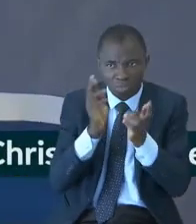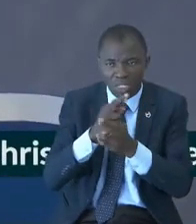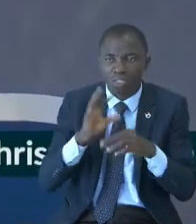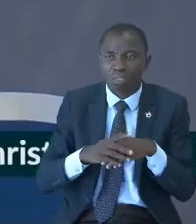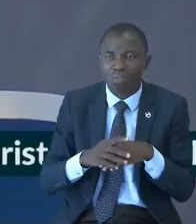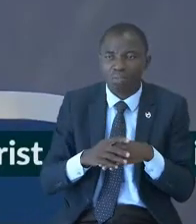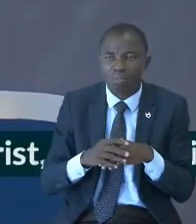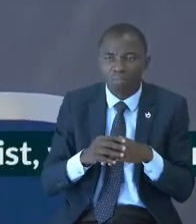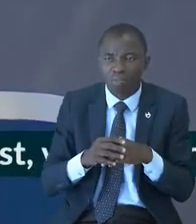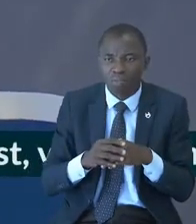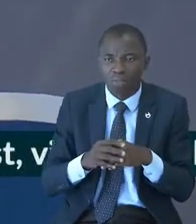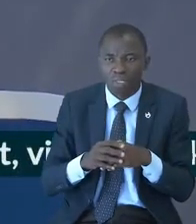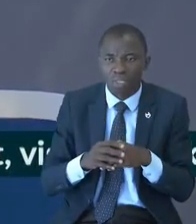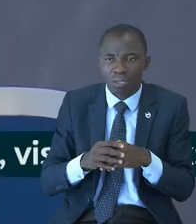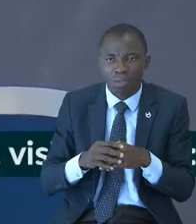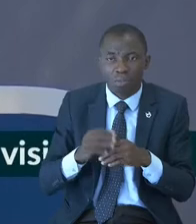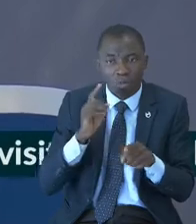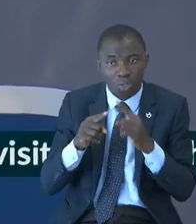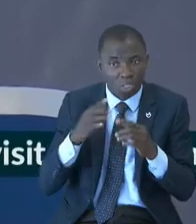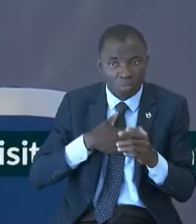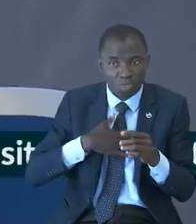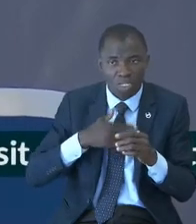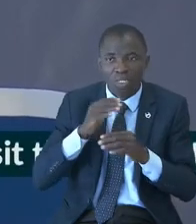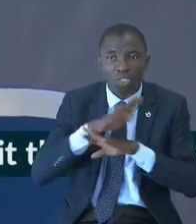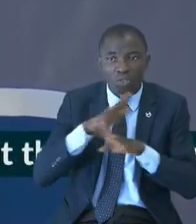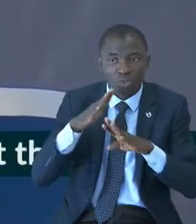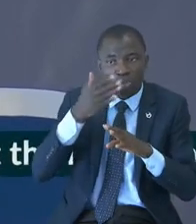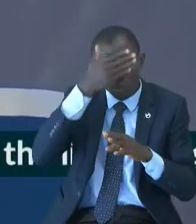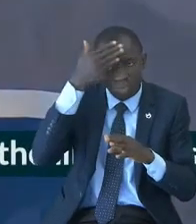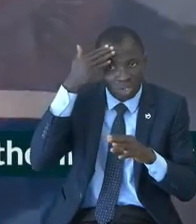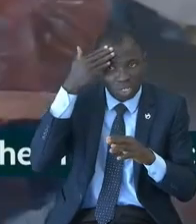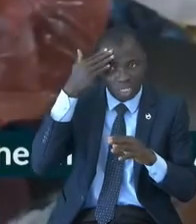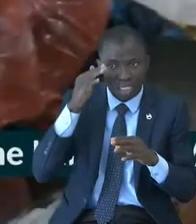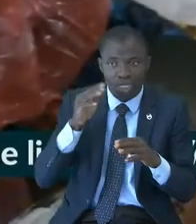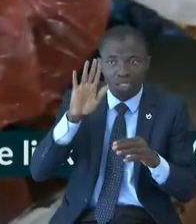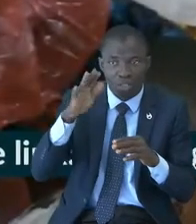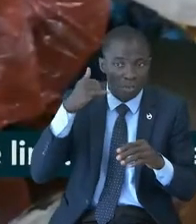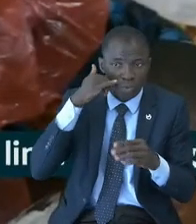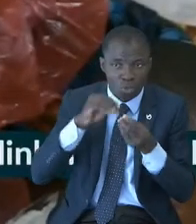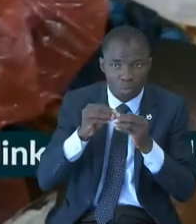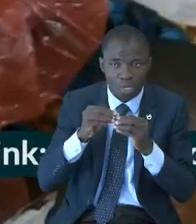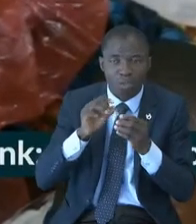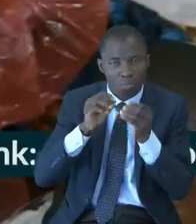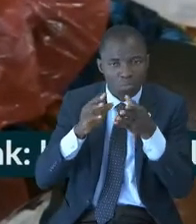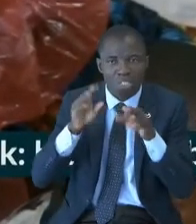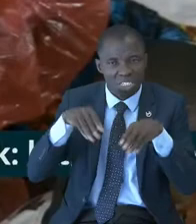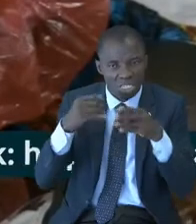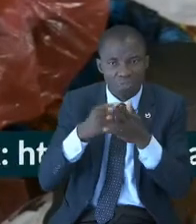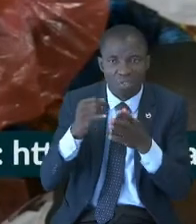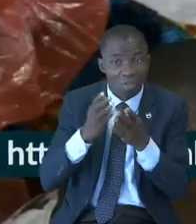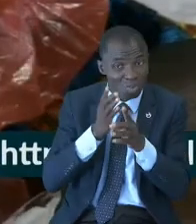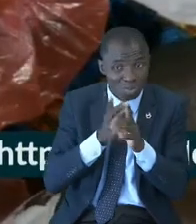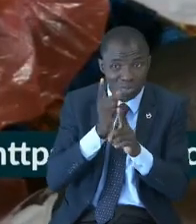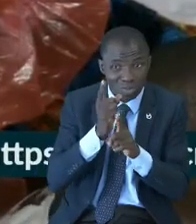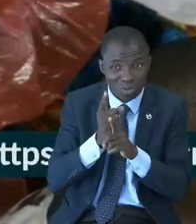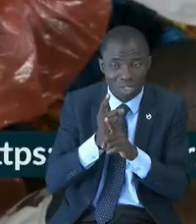number, very, very important. Very, very important. 11 digits. And then you write it